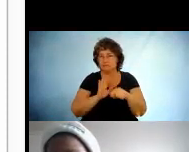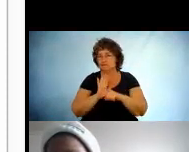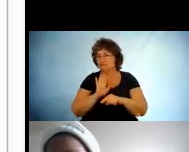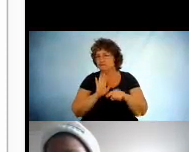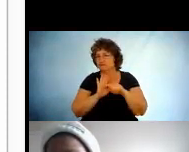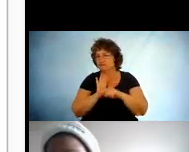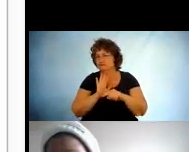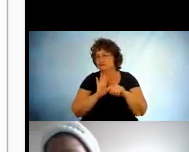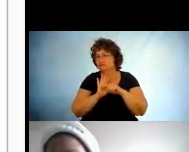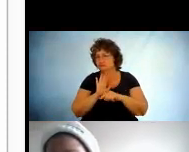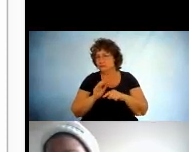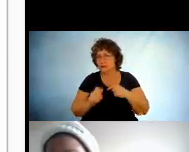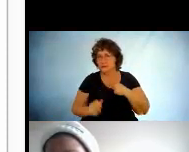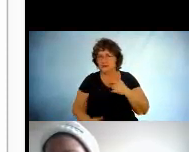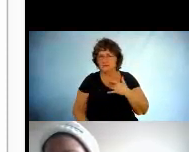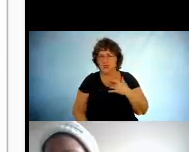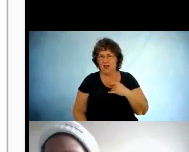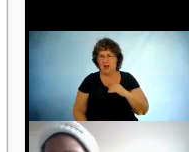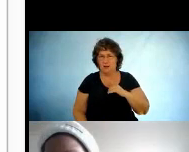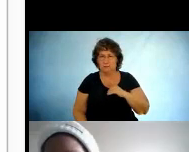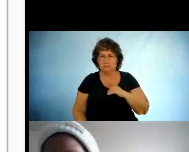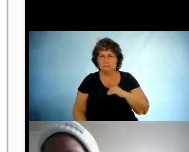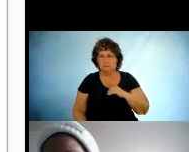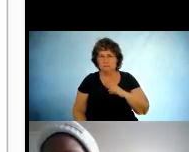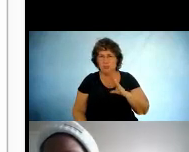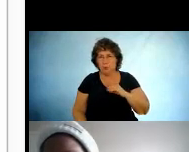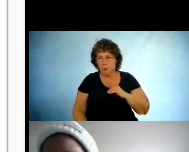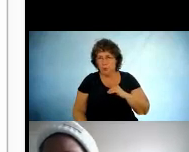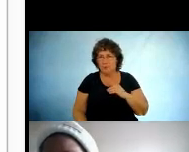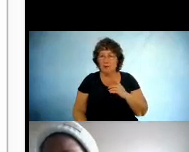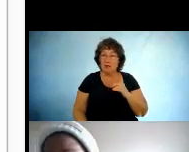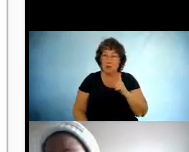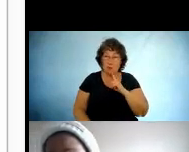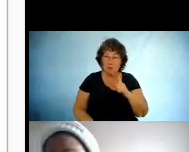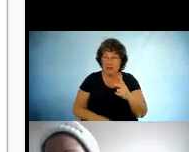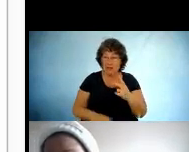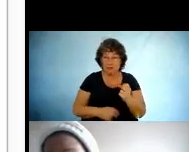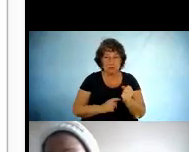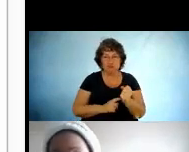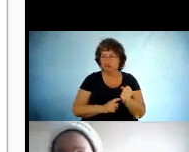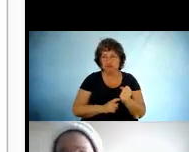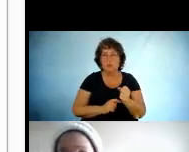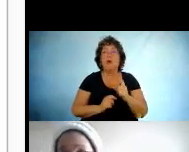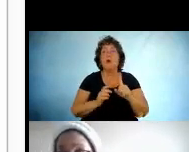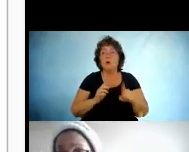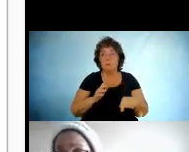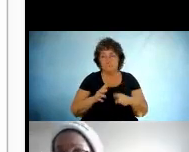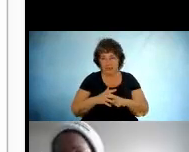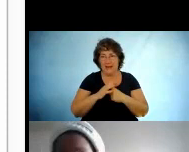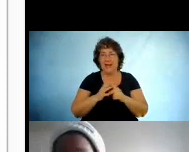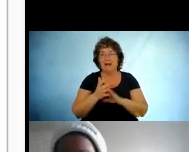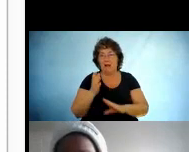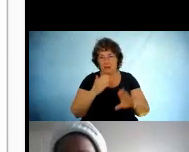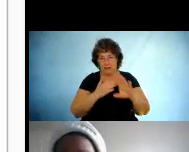any of those who were actually working with me. It was usually when I started college, and I was going through